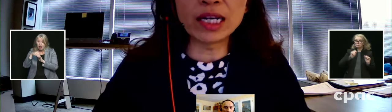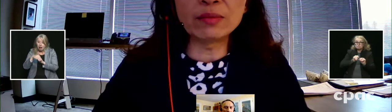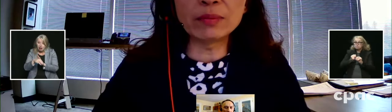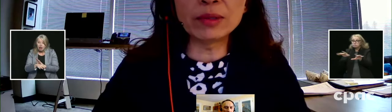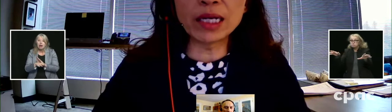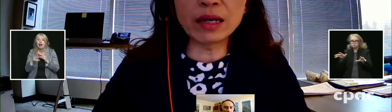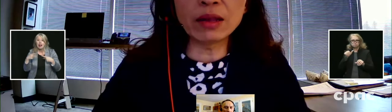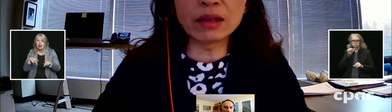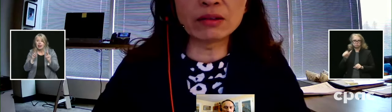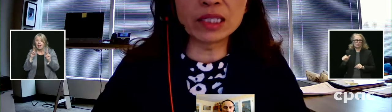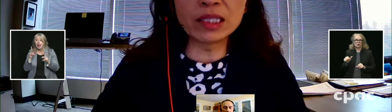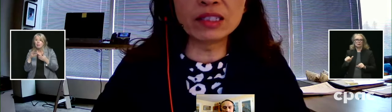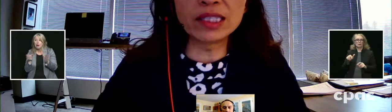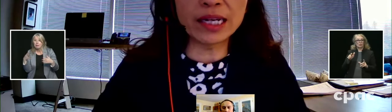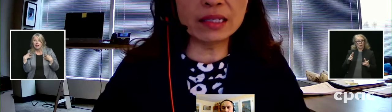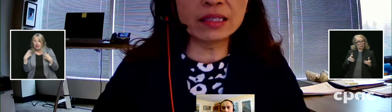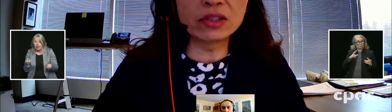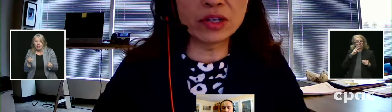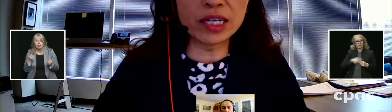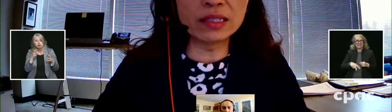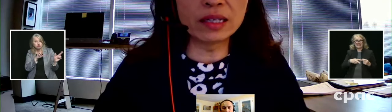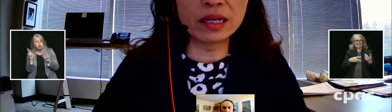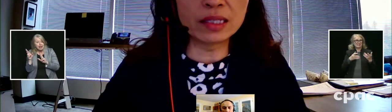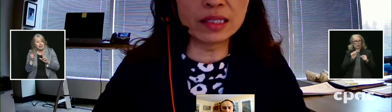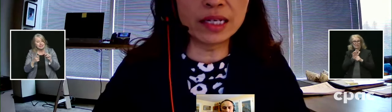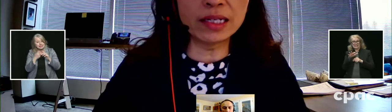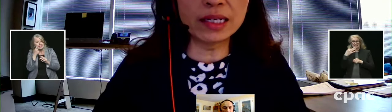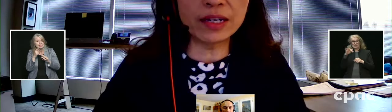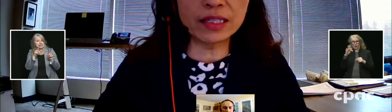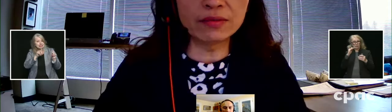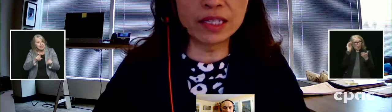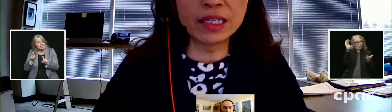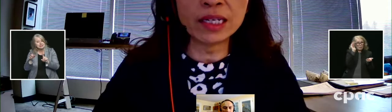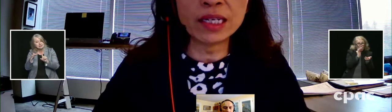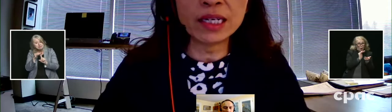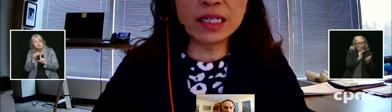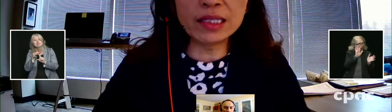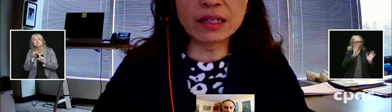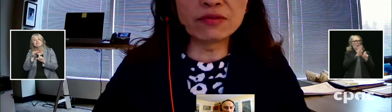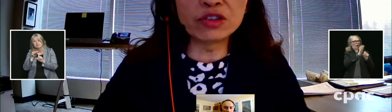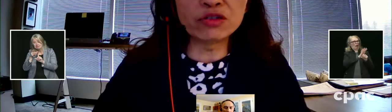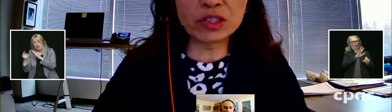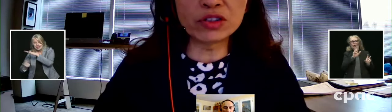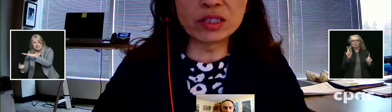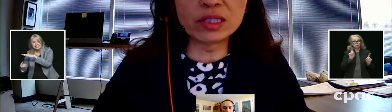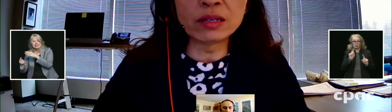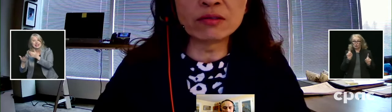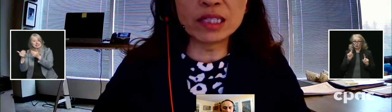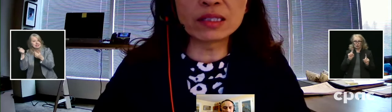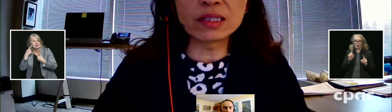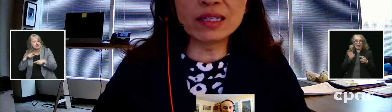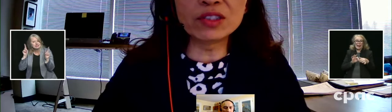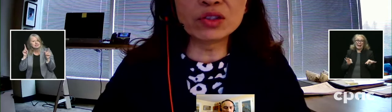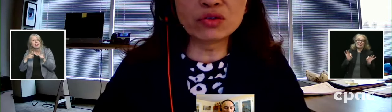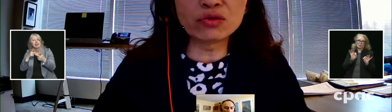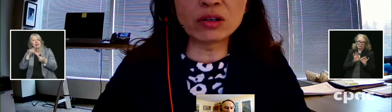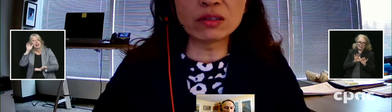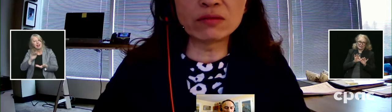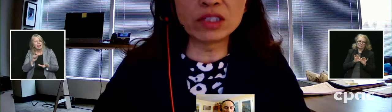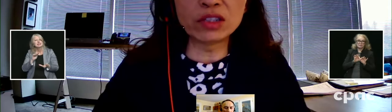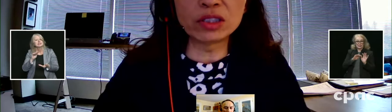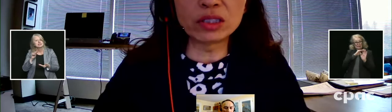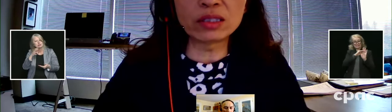allow public health authorities to test, trace, and isolate effectively, easing of restrictions risks even